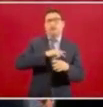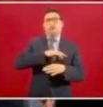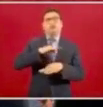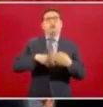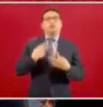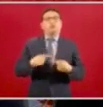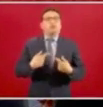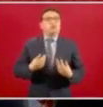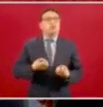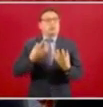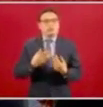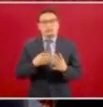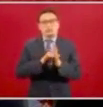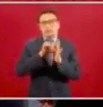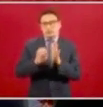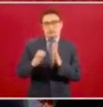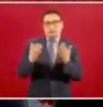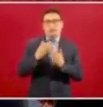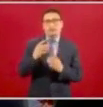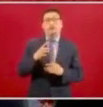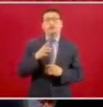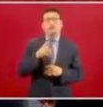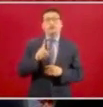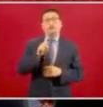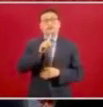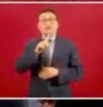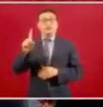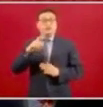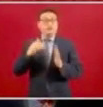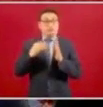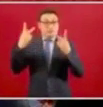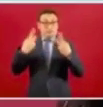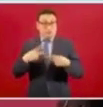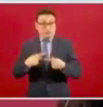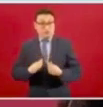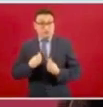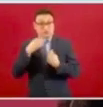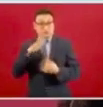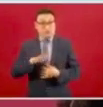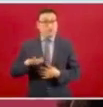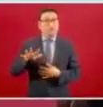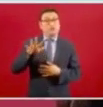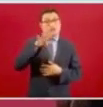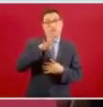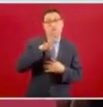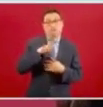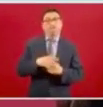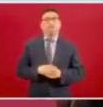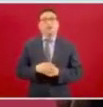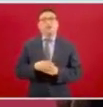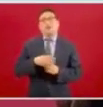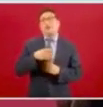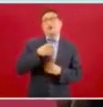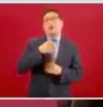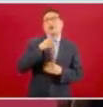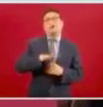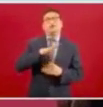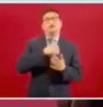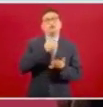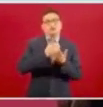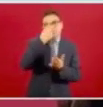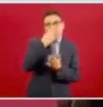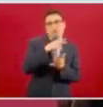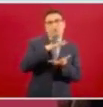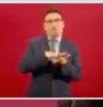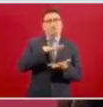the most populated region within the country. Here we can look at the incidence rate, the accumulated